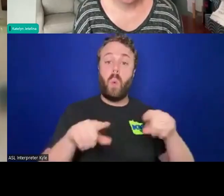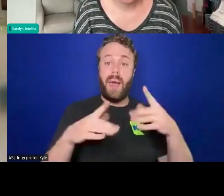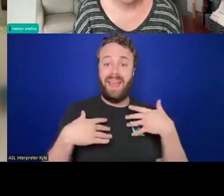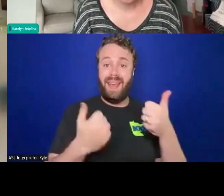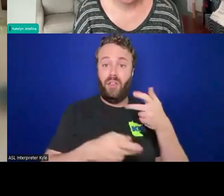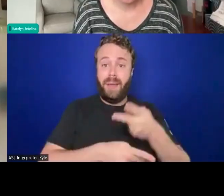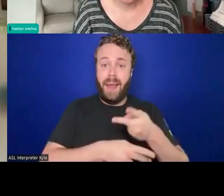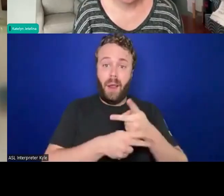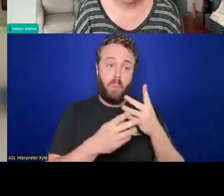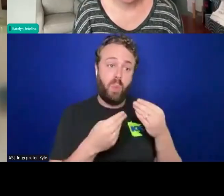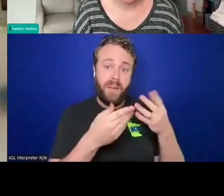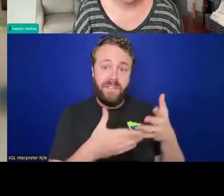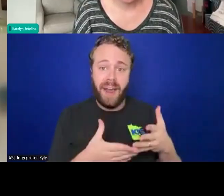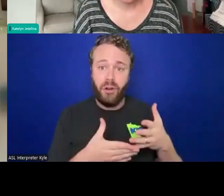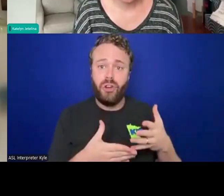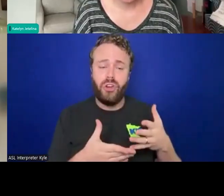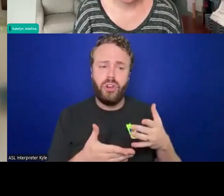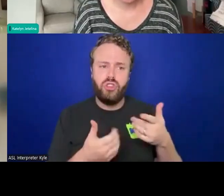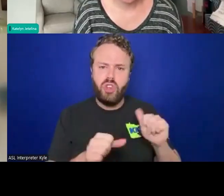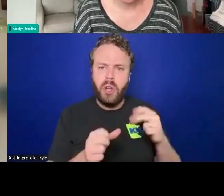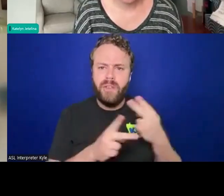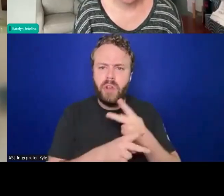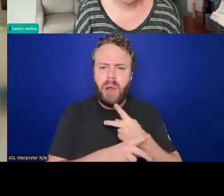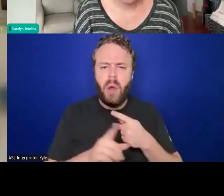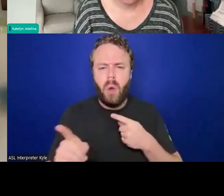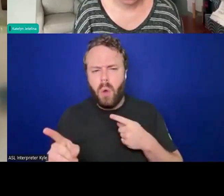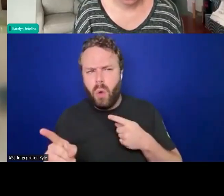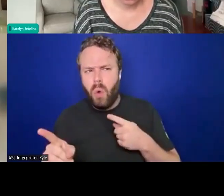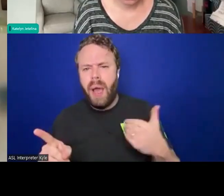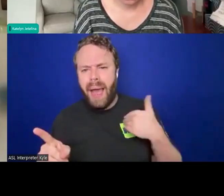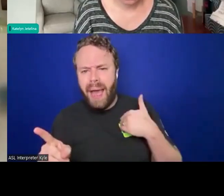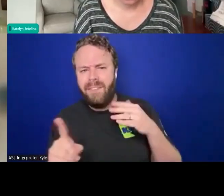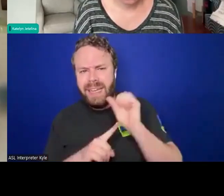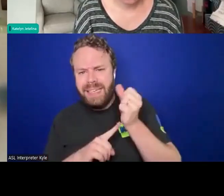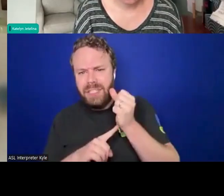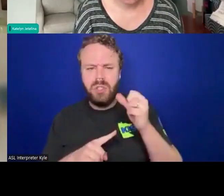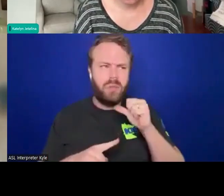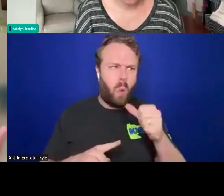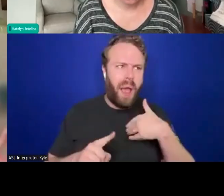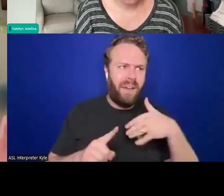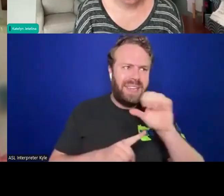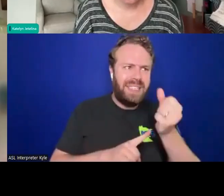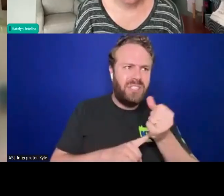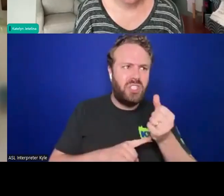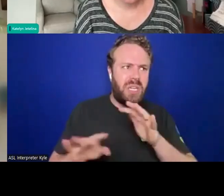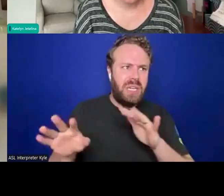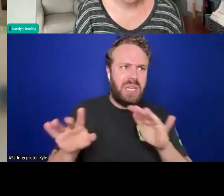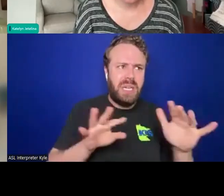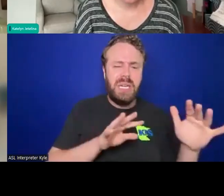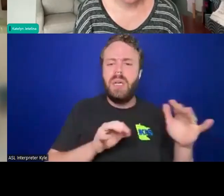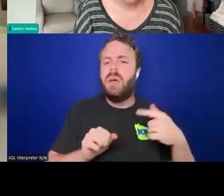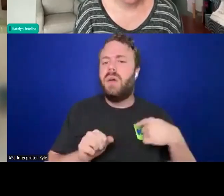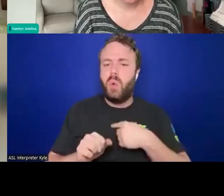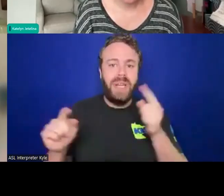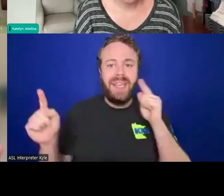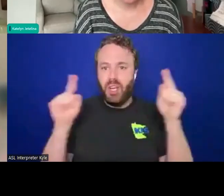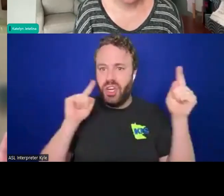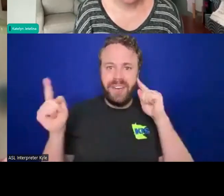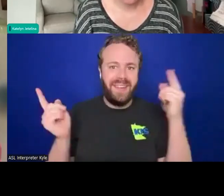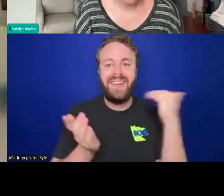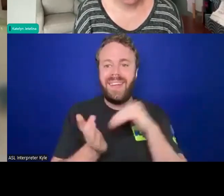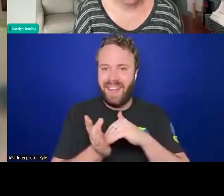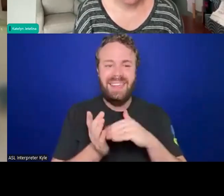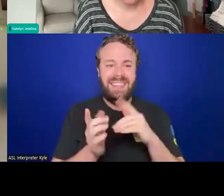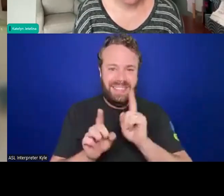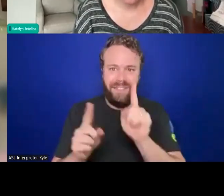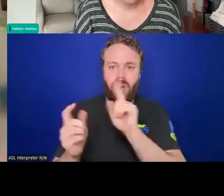do I check, right? How do I check if somebody has one of these conditions or not? I would say we're hearing again, there are people taking different approaches, but in